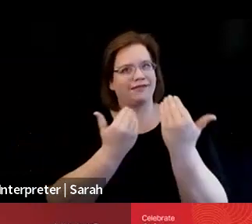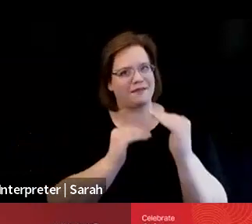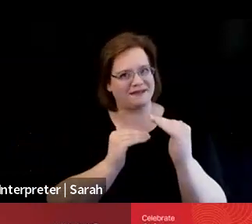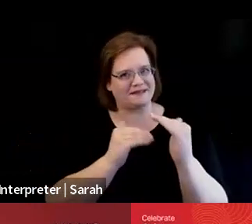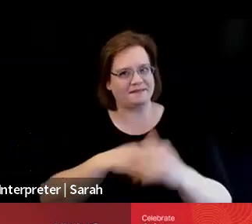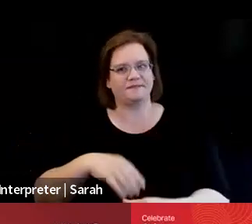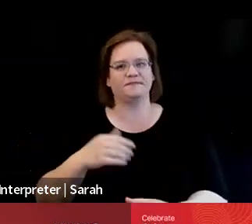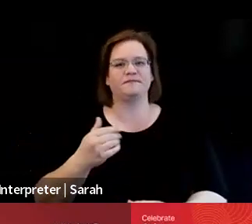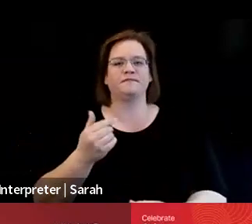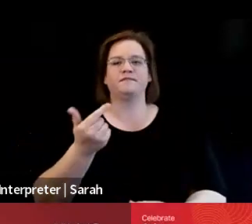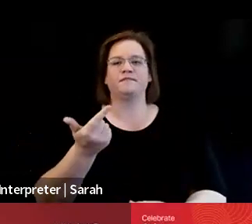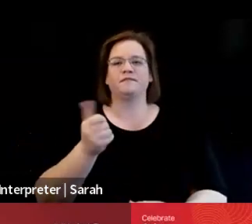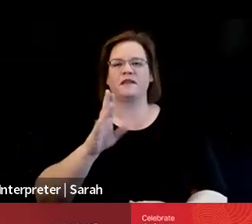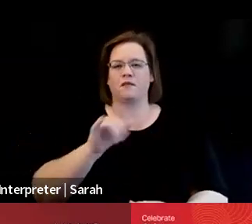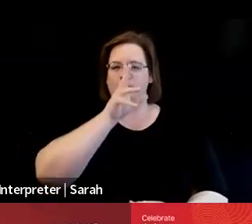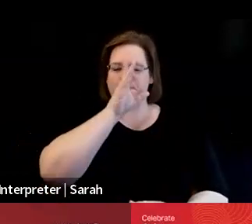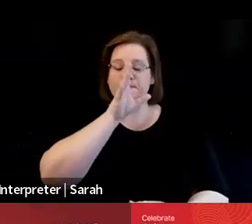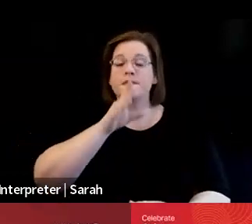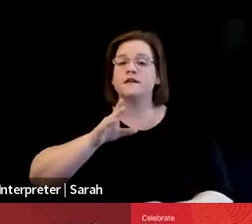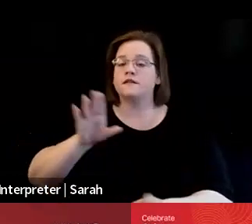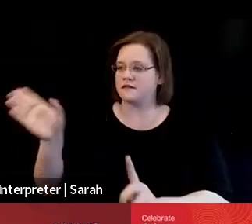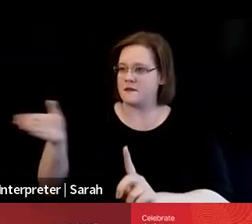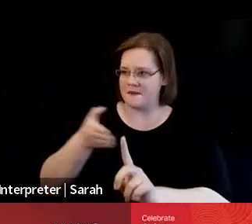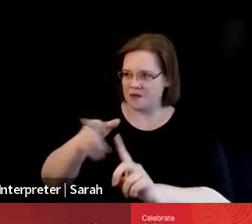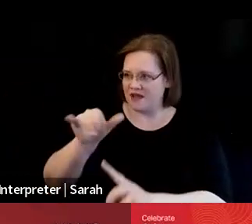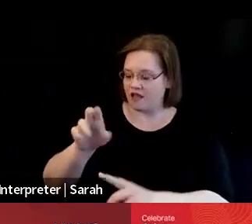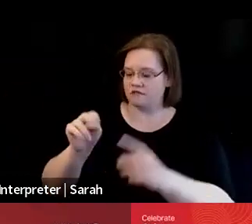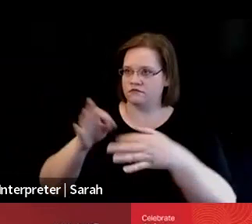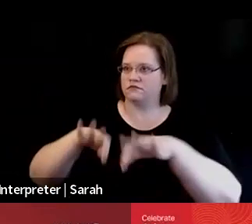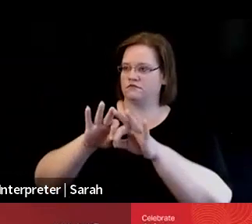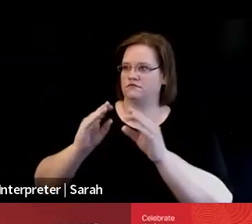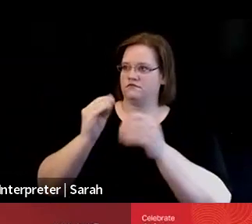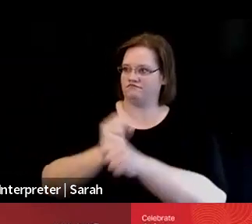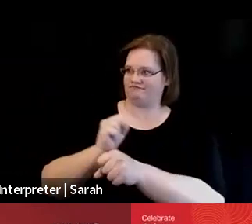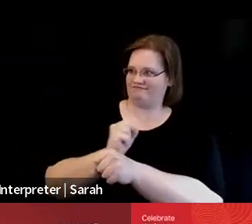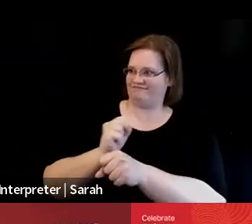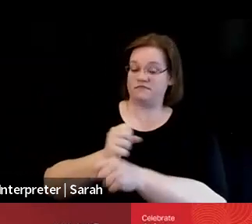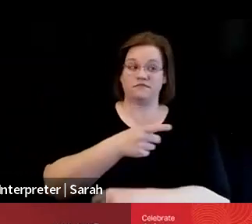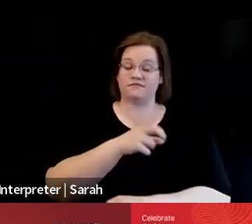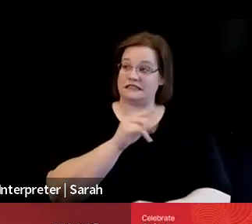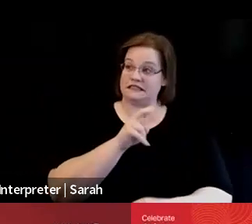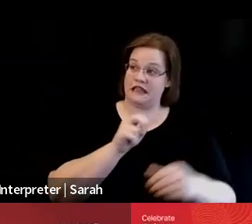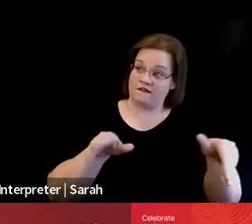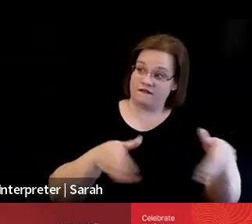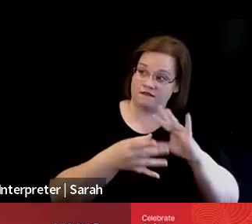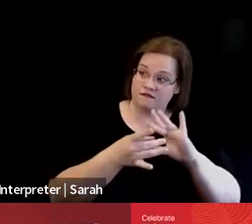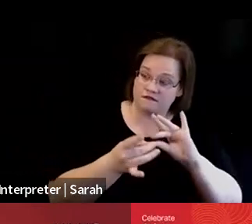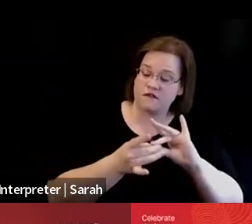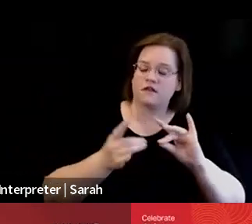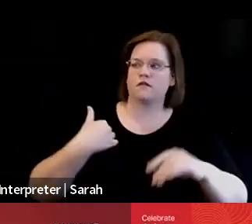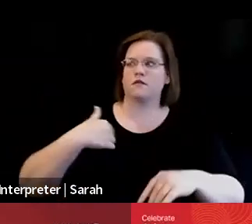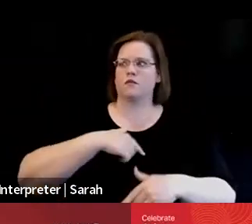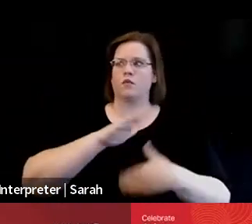back to you, Alison, because you shared this meaningful data, and I think something that Dave kind of introduced as well, I think we're all